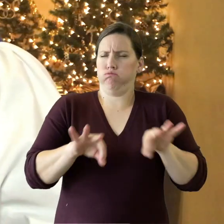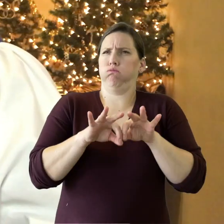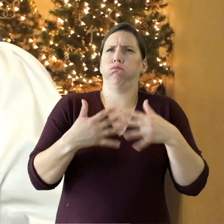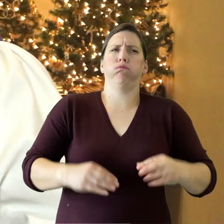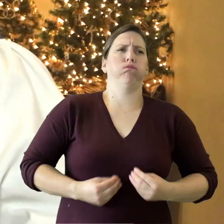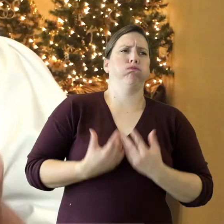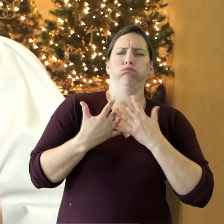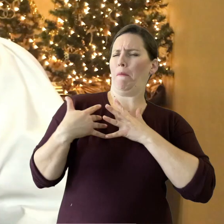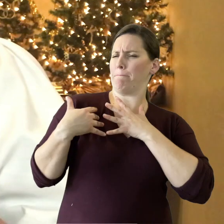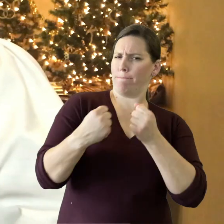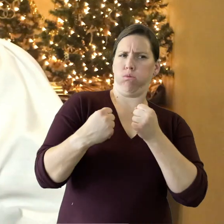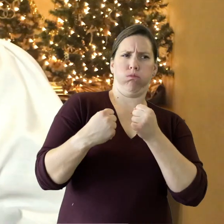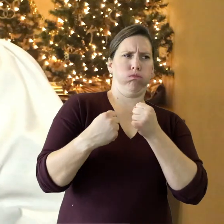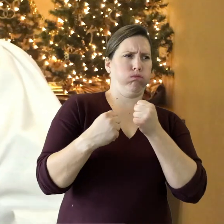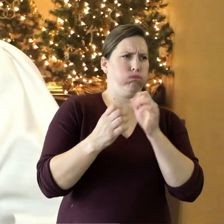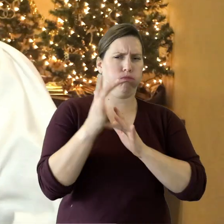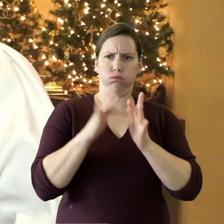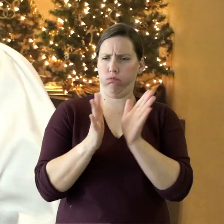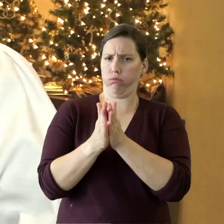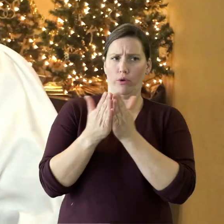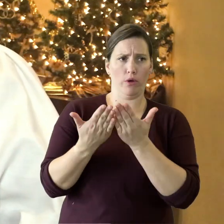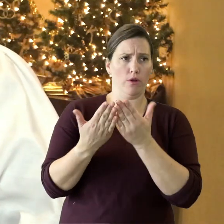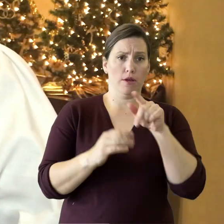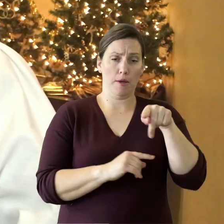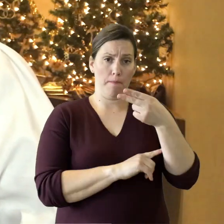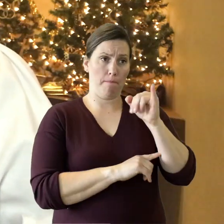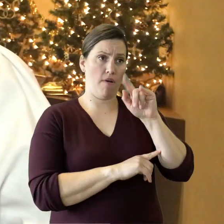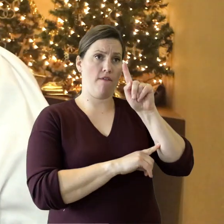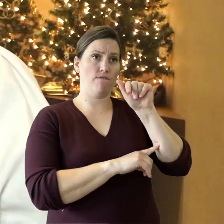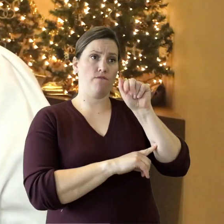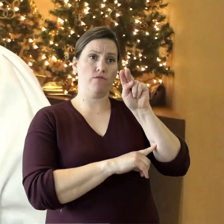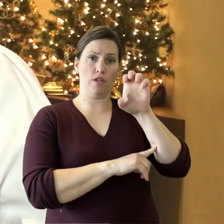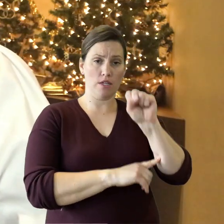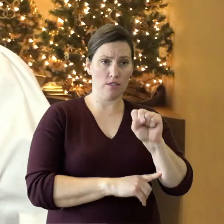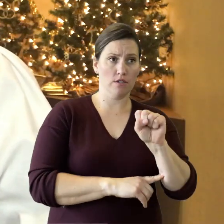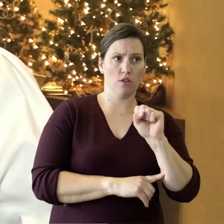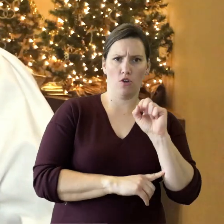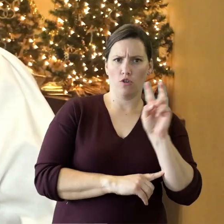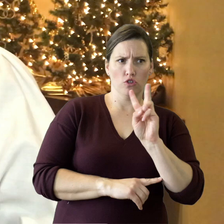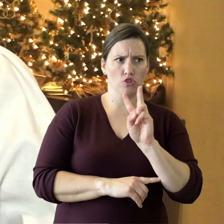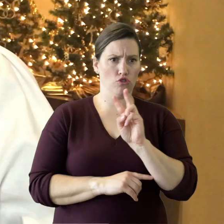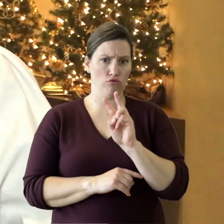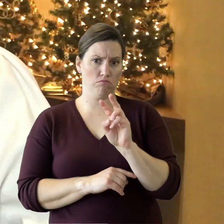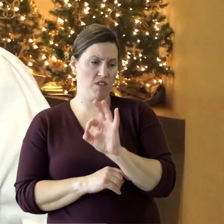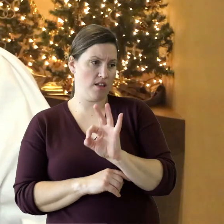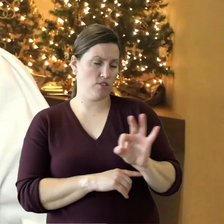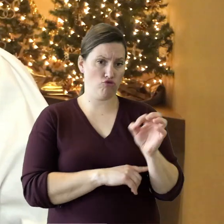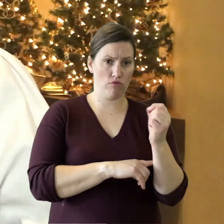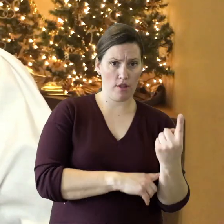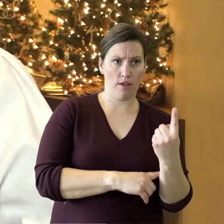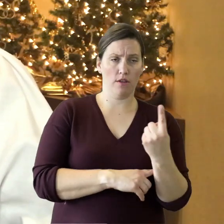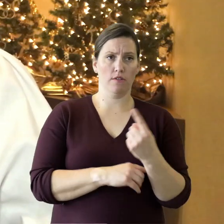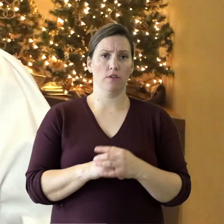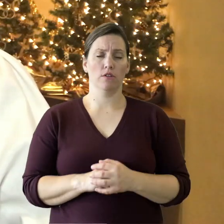uplifting and powerful verses in the Bible. It's from Philippians chapter 2, verses 9